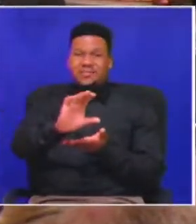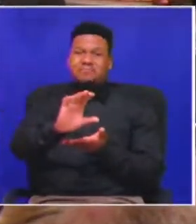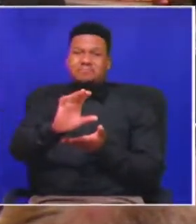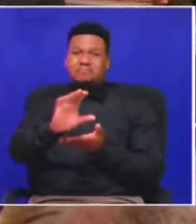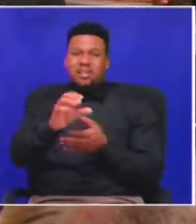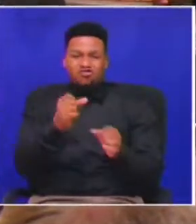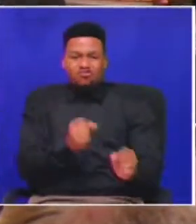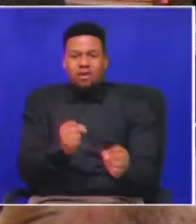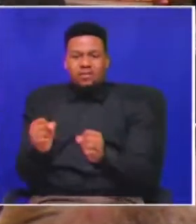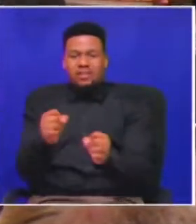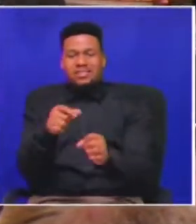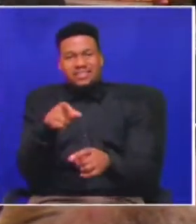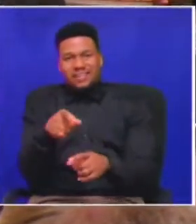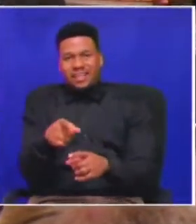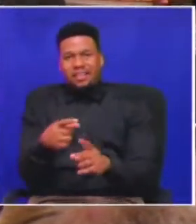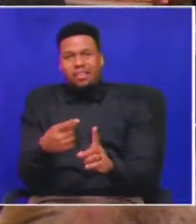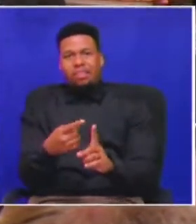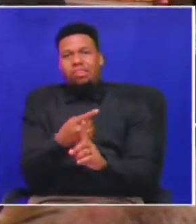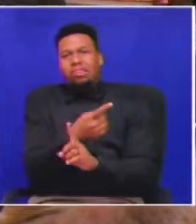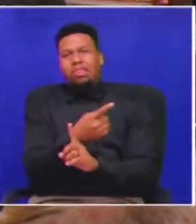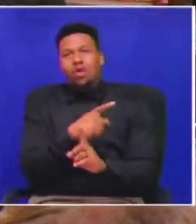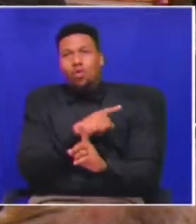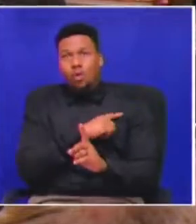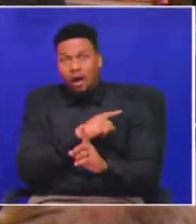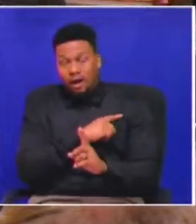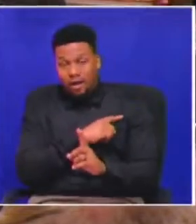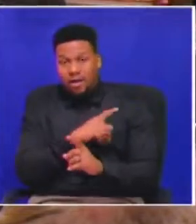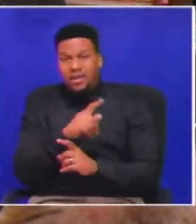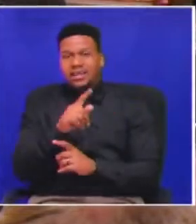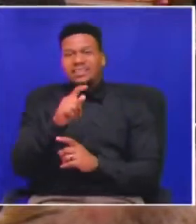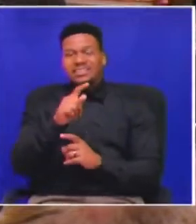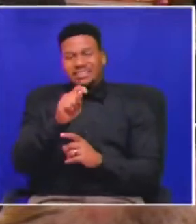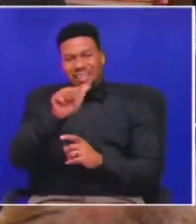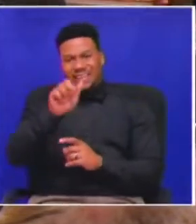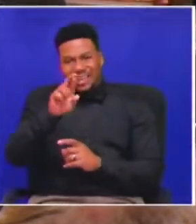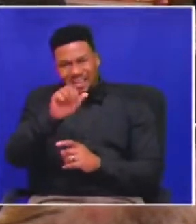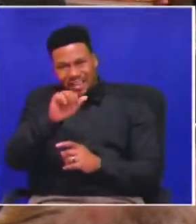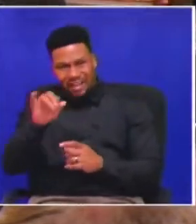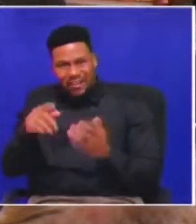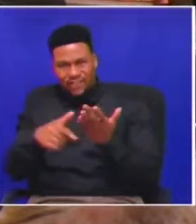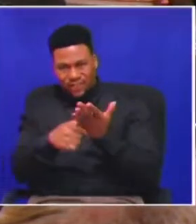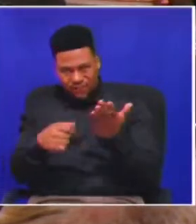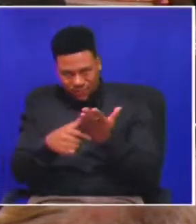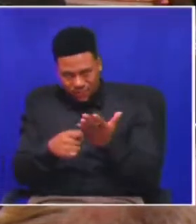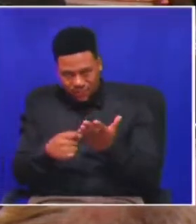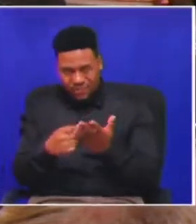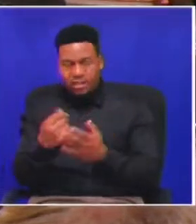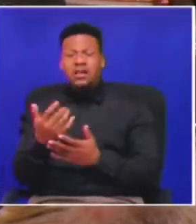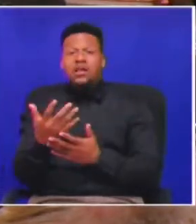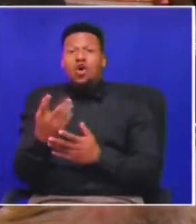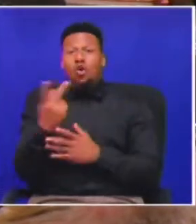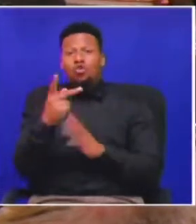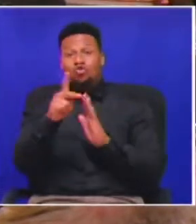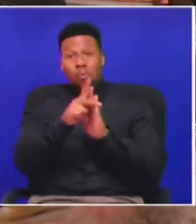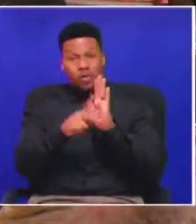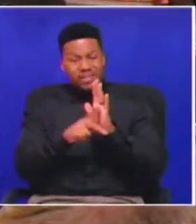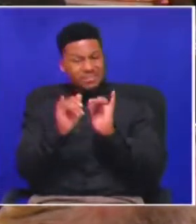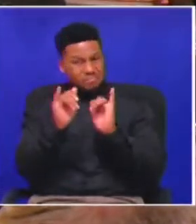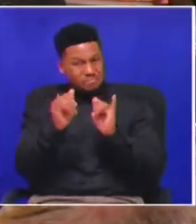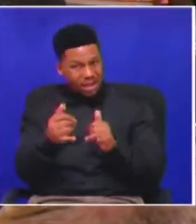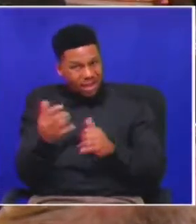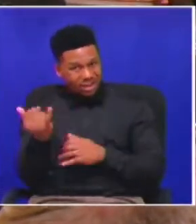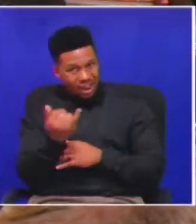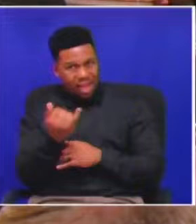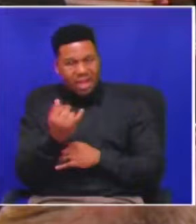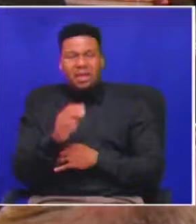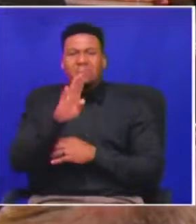non-tariff barriers rooted in our country's failed domestic policies, such as broad-based black economic empowerment,